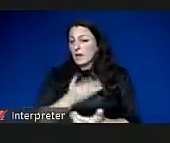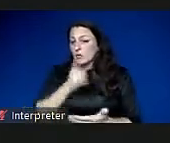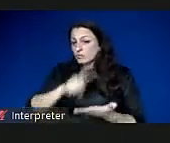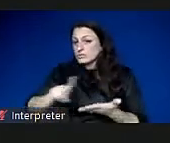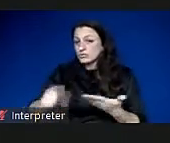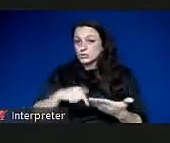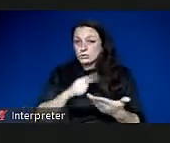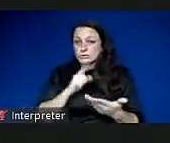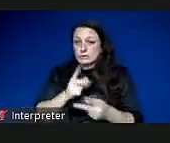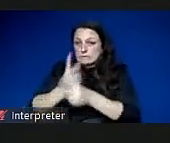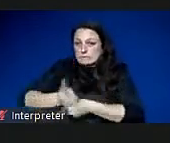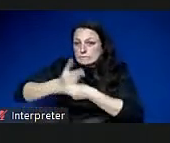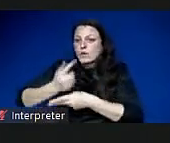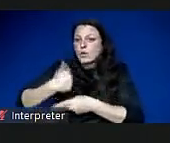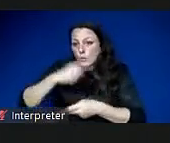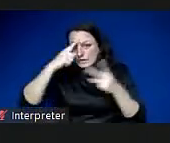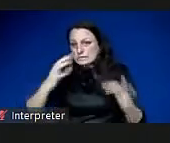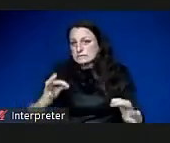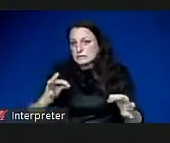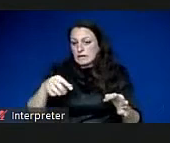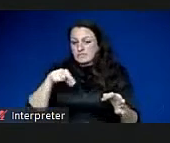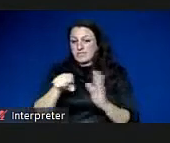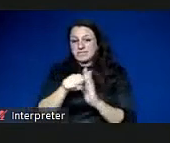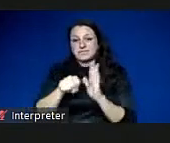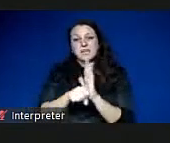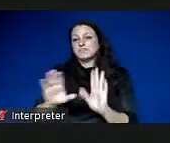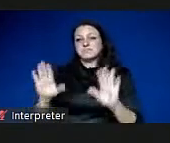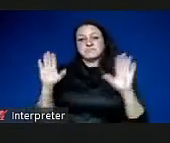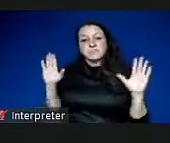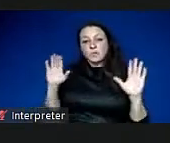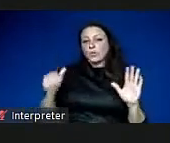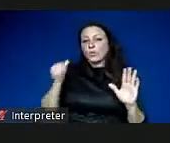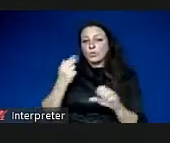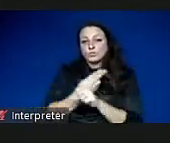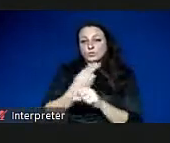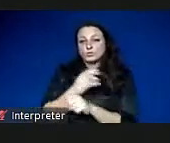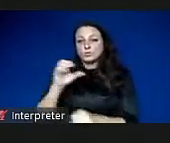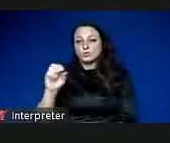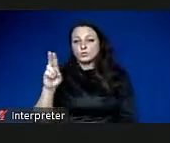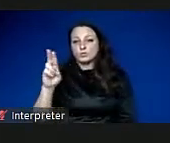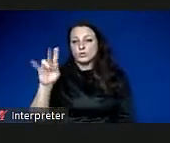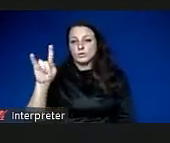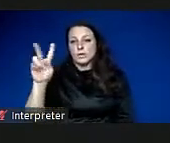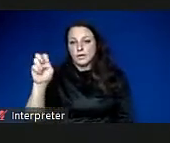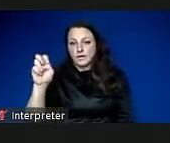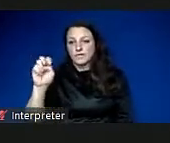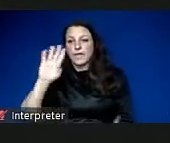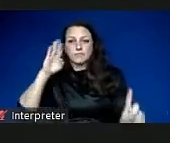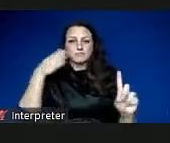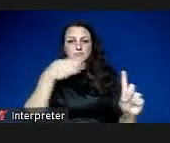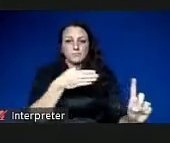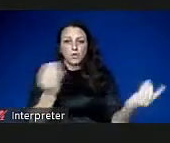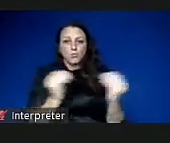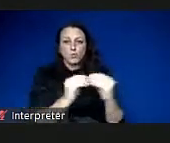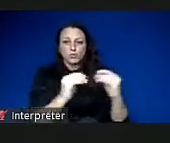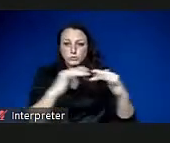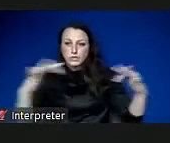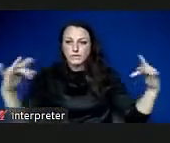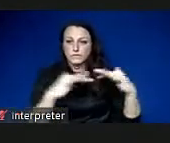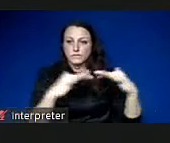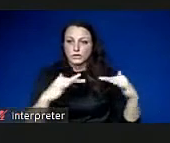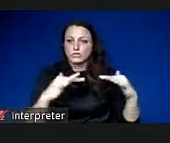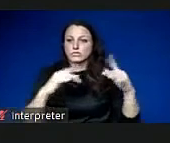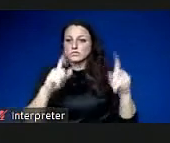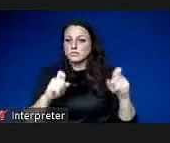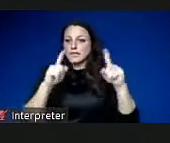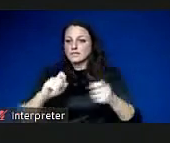at the state level to move away from Cumulative and to pivot to a much more diverse portfolio of testing partners to